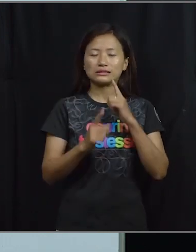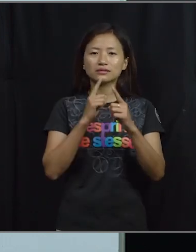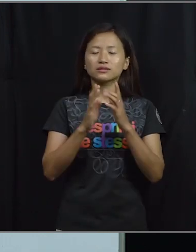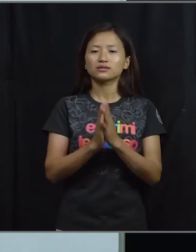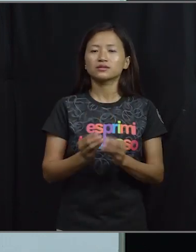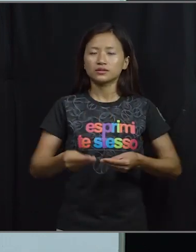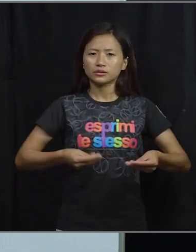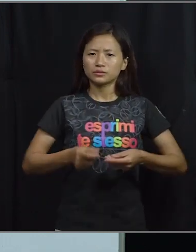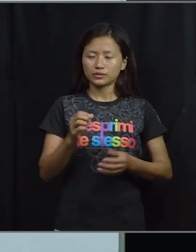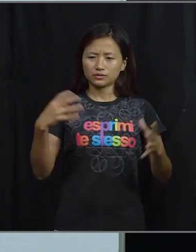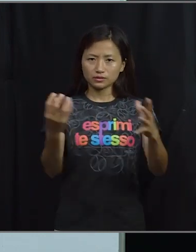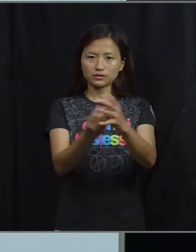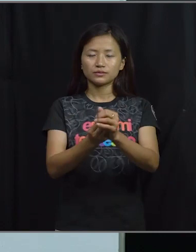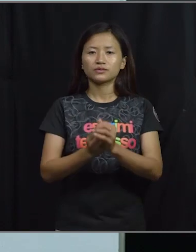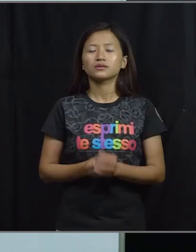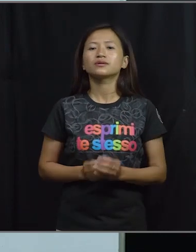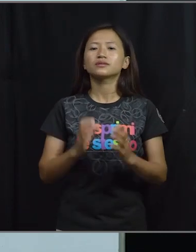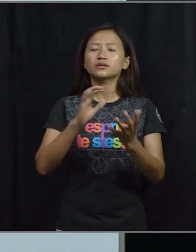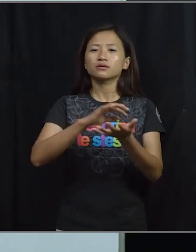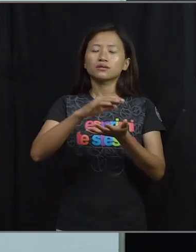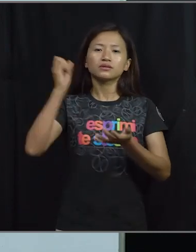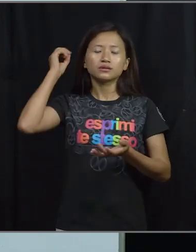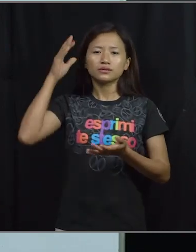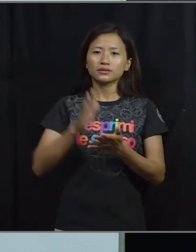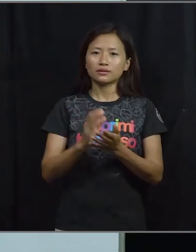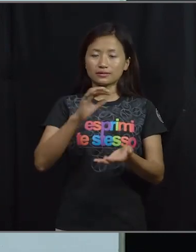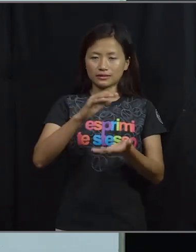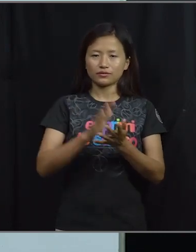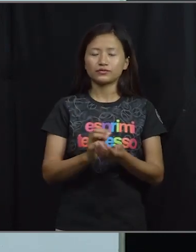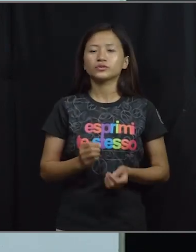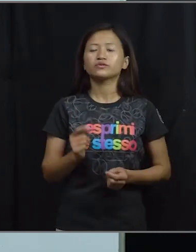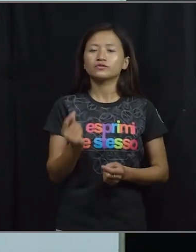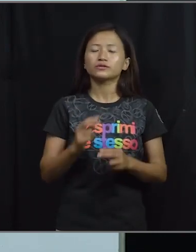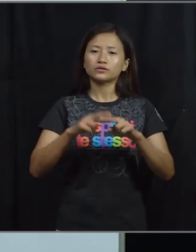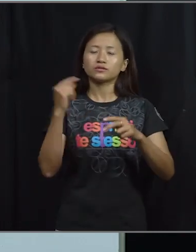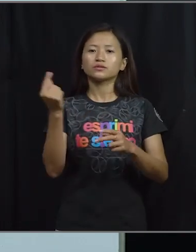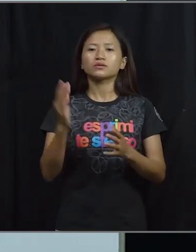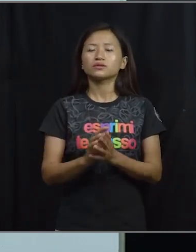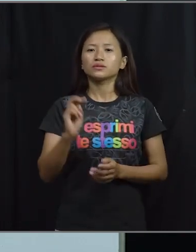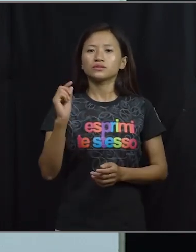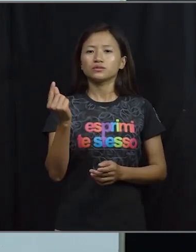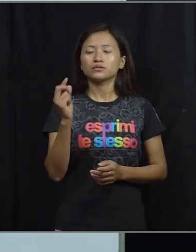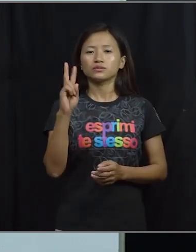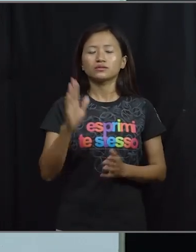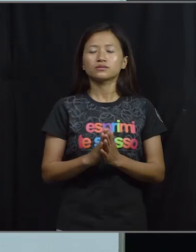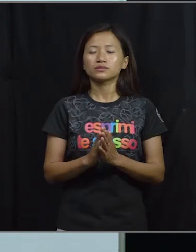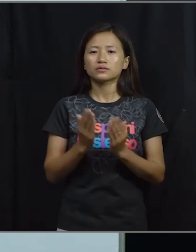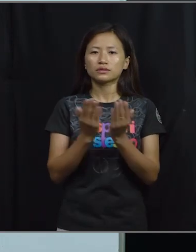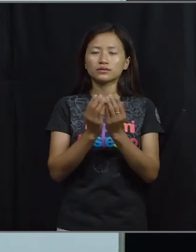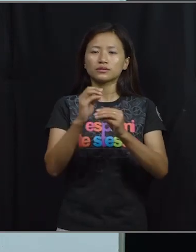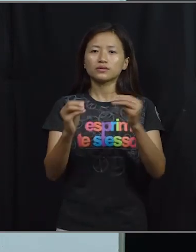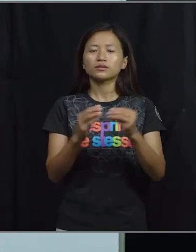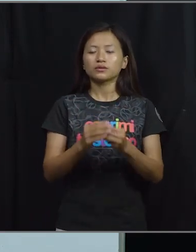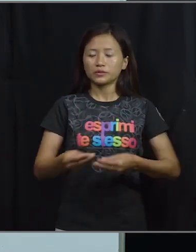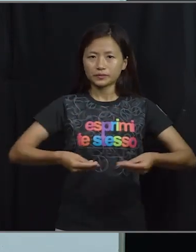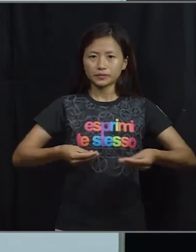about entrepreneurship, the concepts and functions of entrepreneurship, and in Unit 2 we will study about